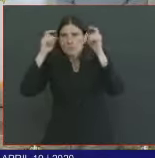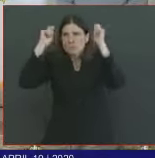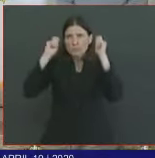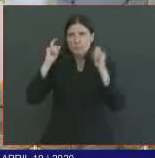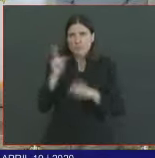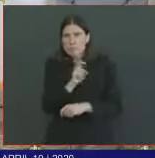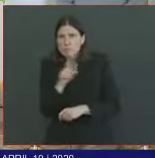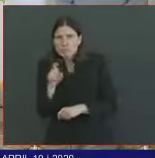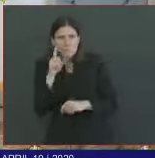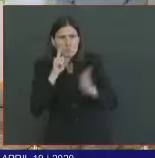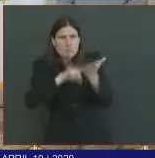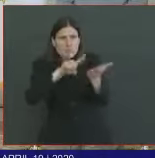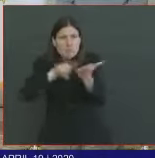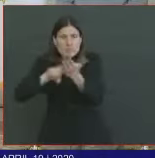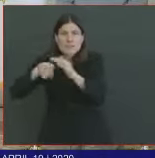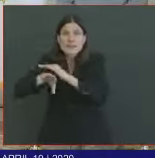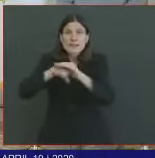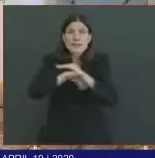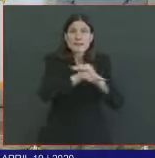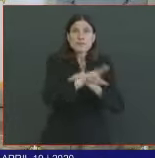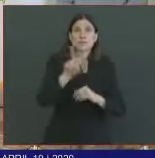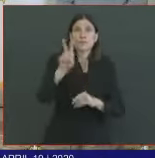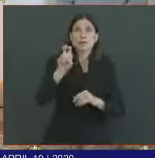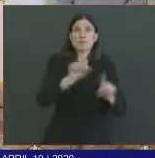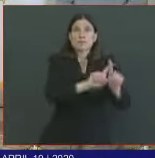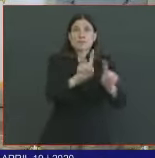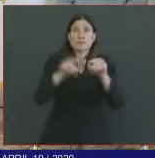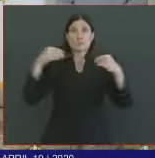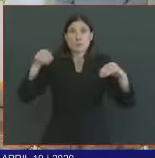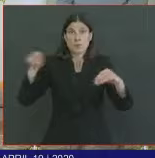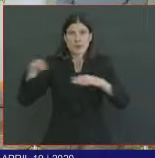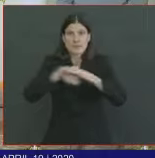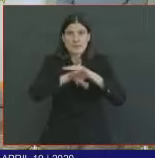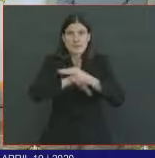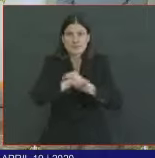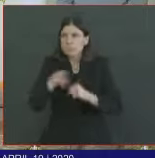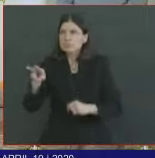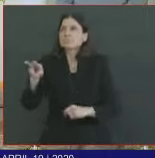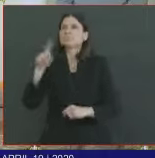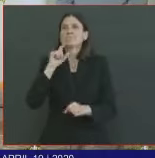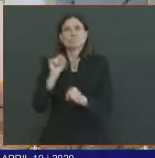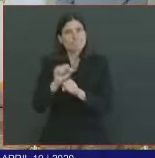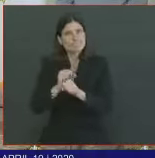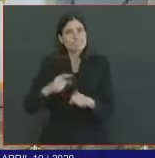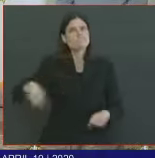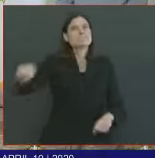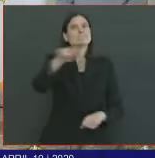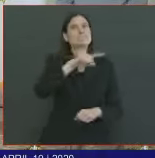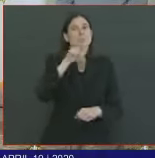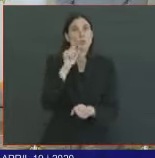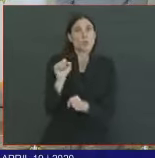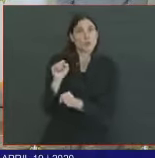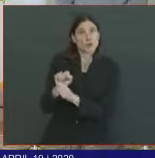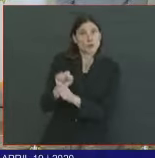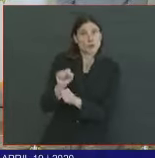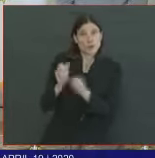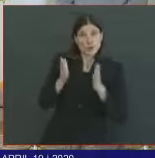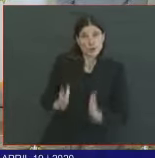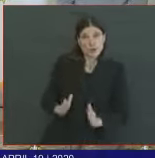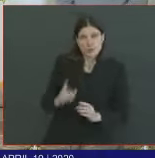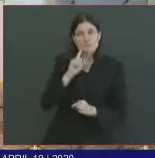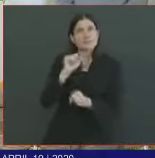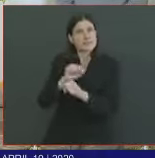they found that both employees and customers were wearing face coverings. So I want to say thank you. Great job.